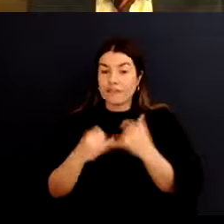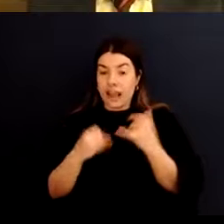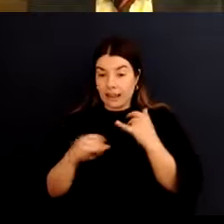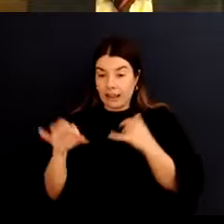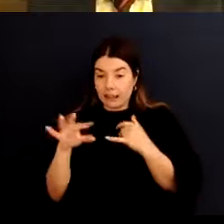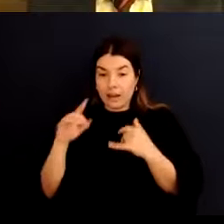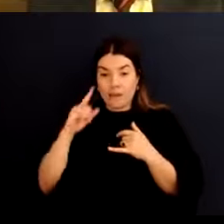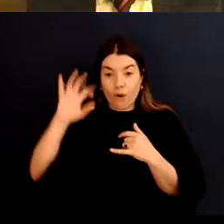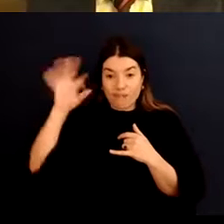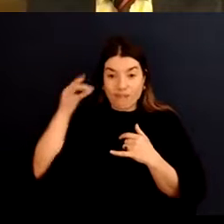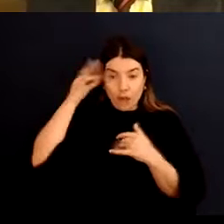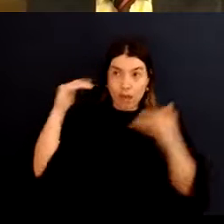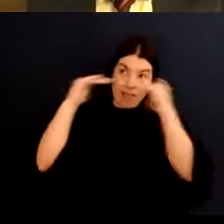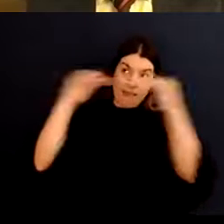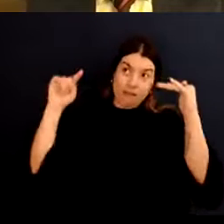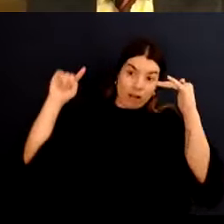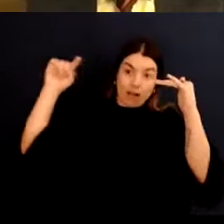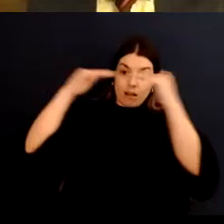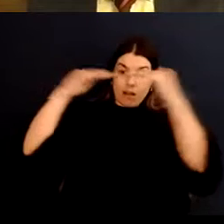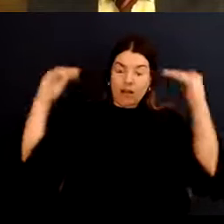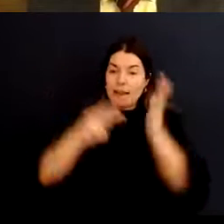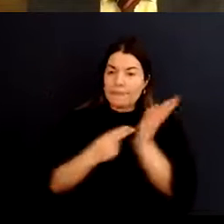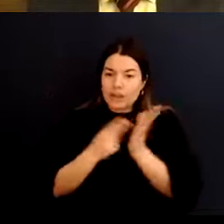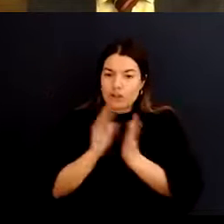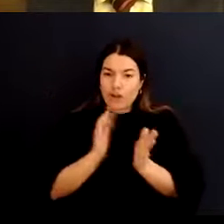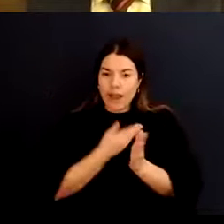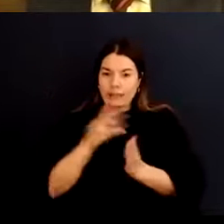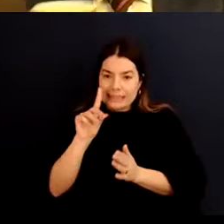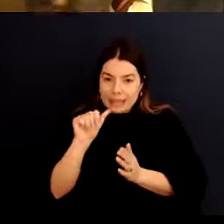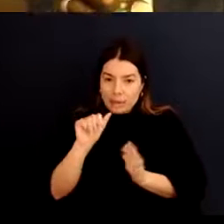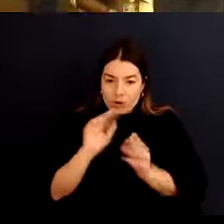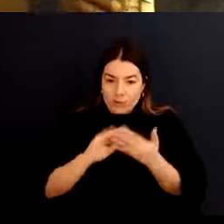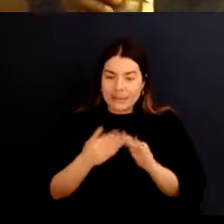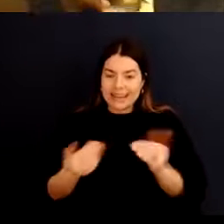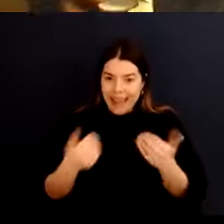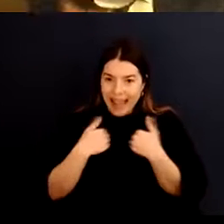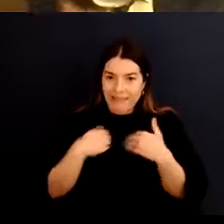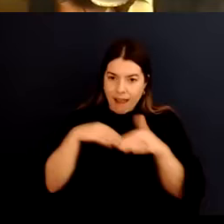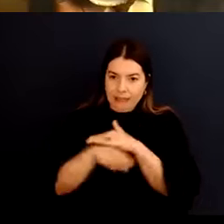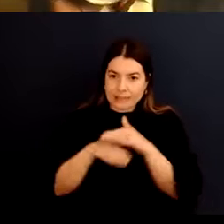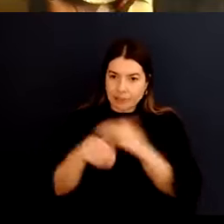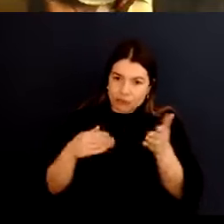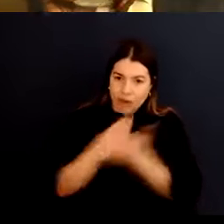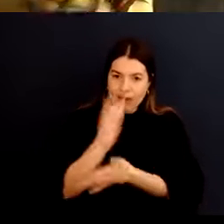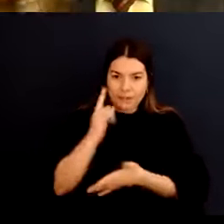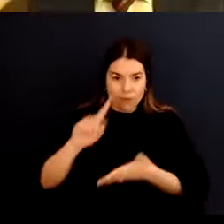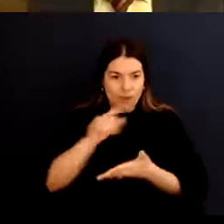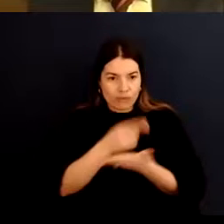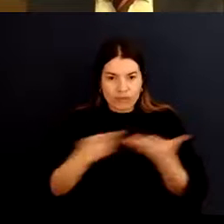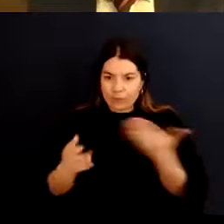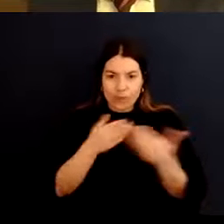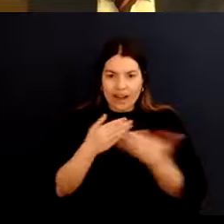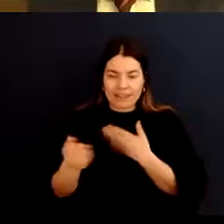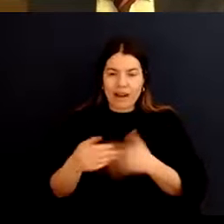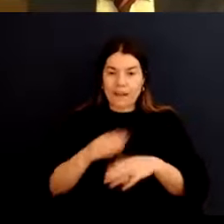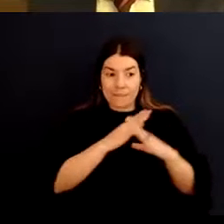level, we need to just ensure our disabled community have all those rights to access as everyone else. There should be no barriers. There